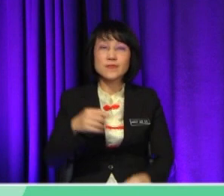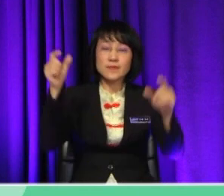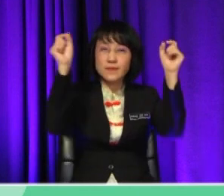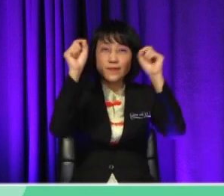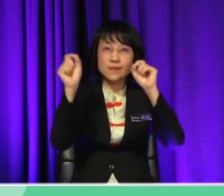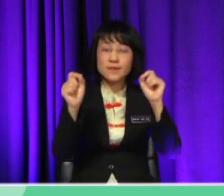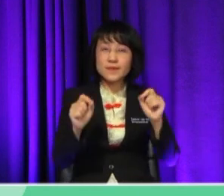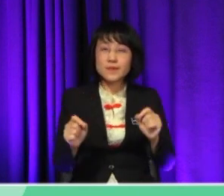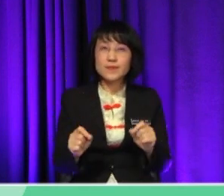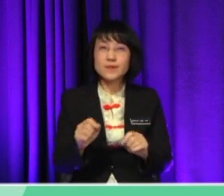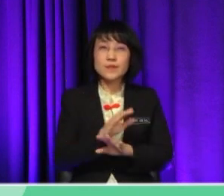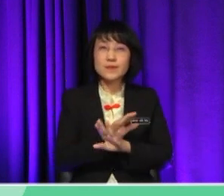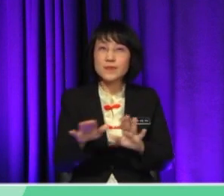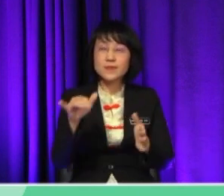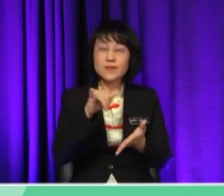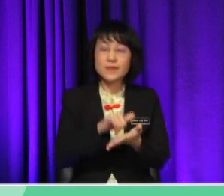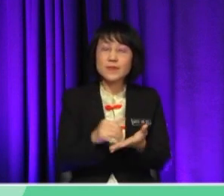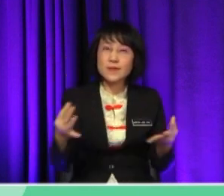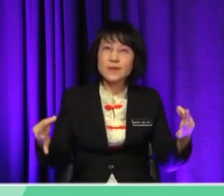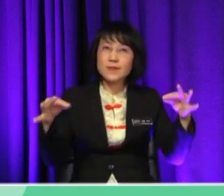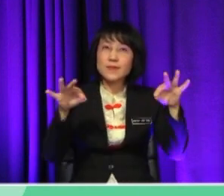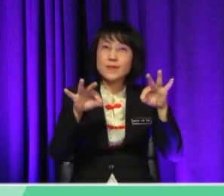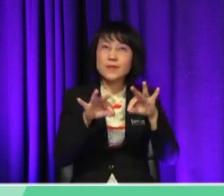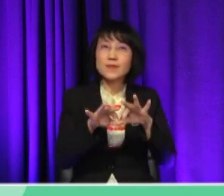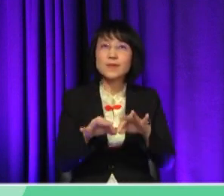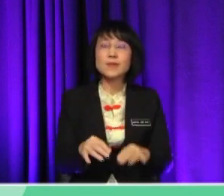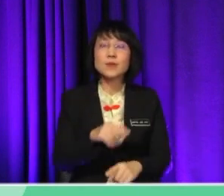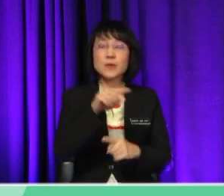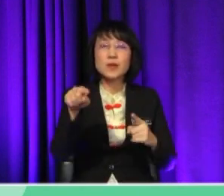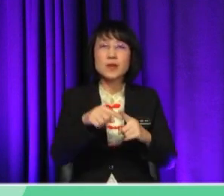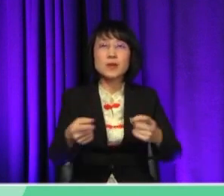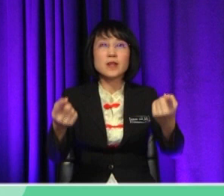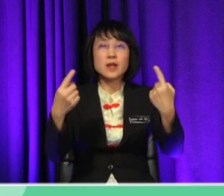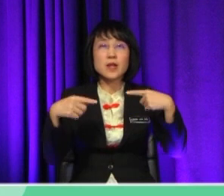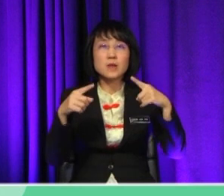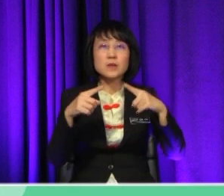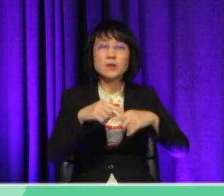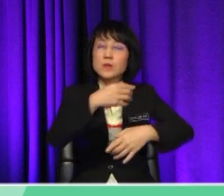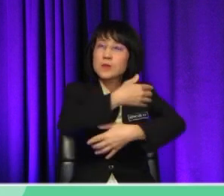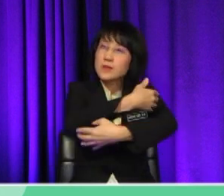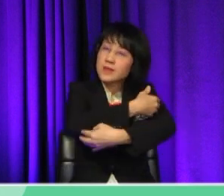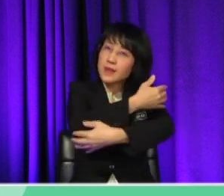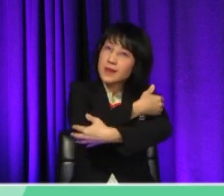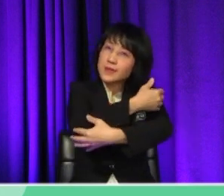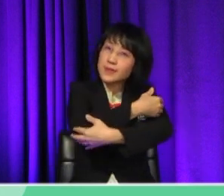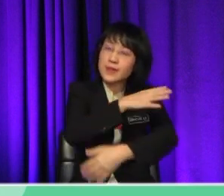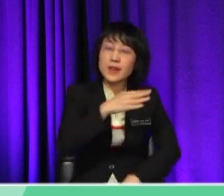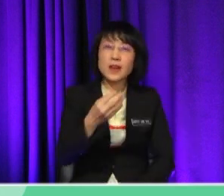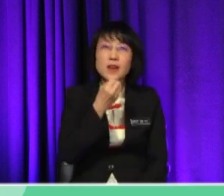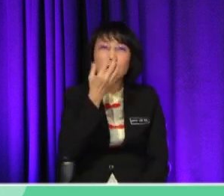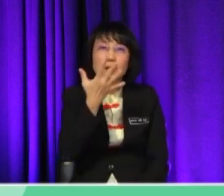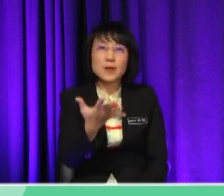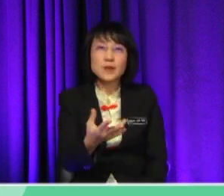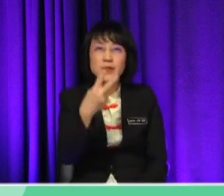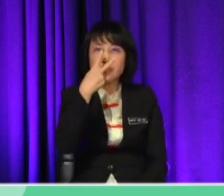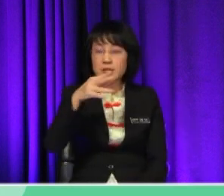important, but especially when it comes to snug and warm, because here it's going back to how the little